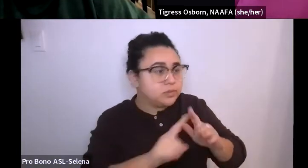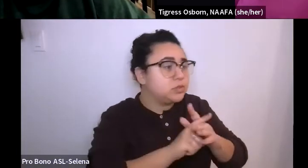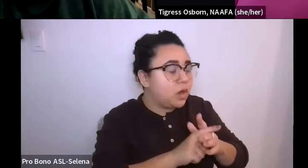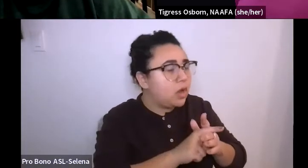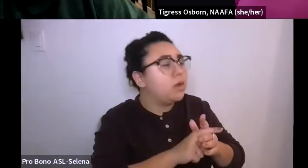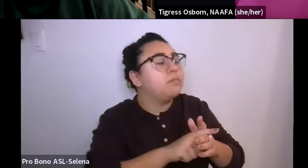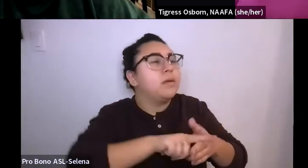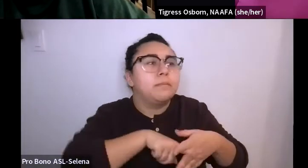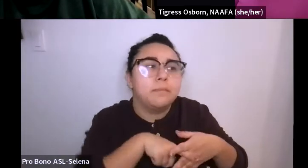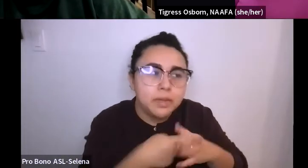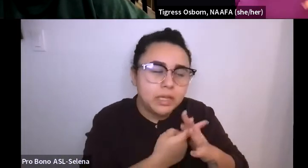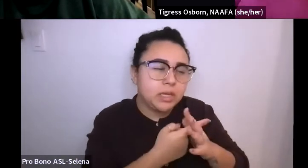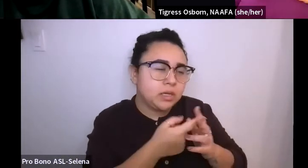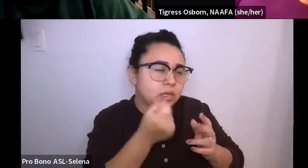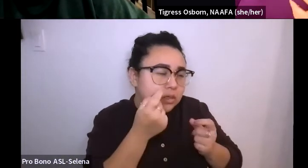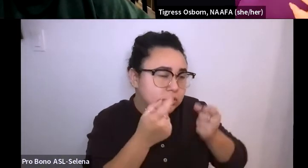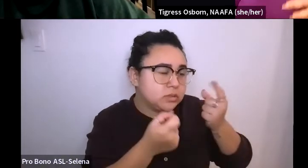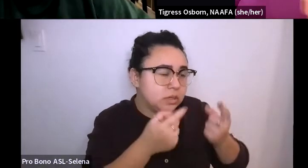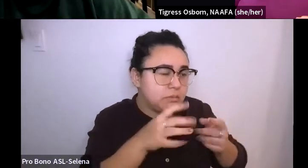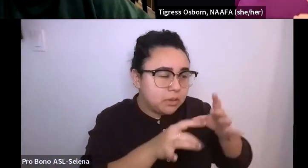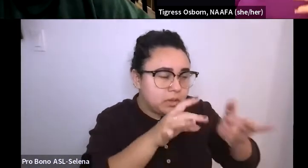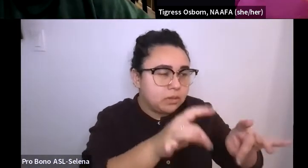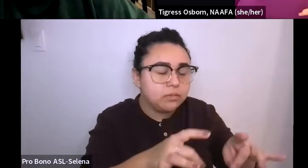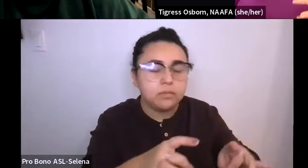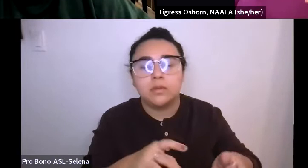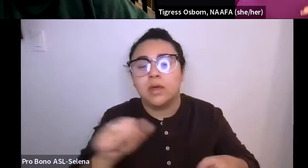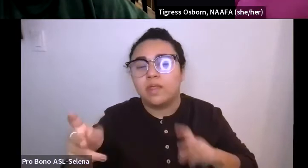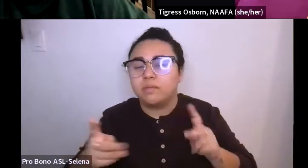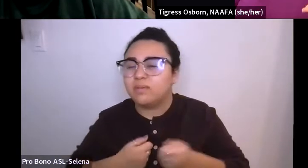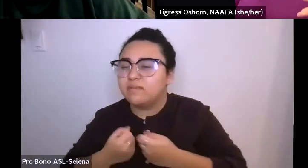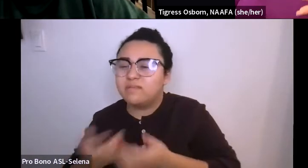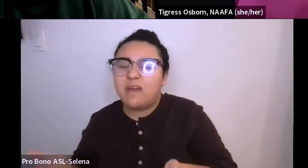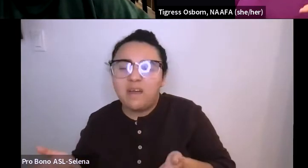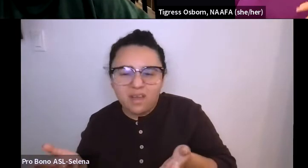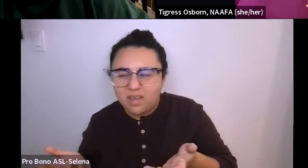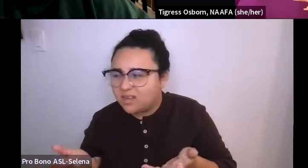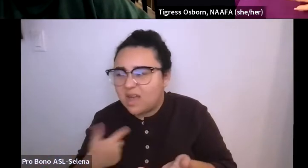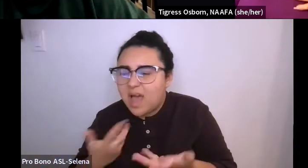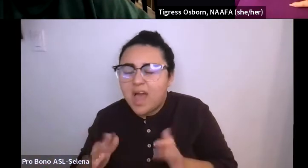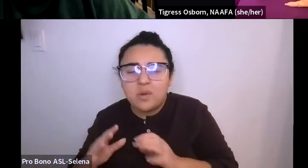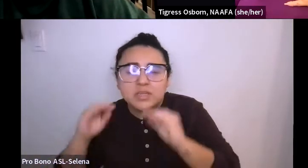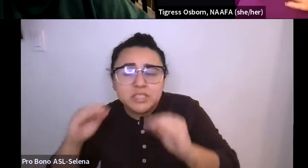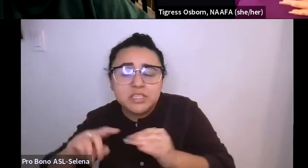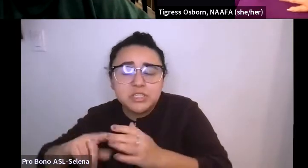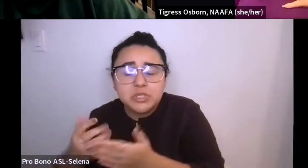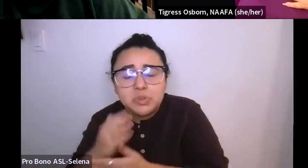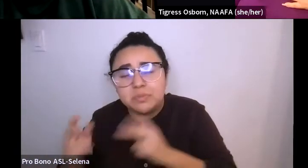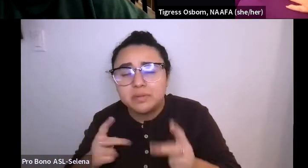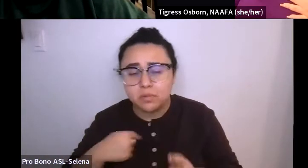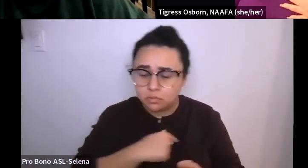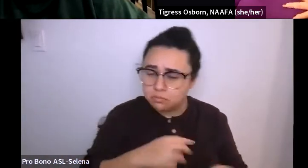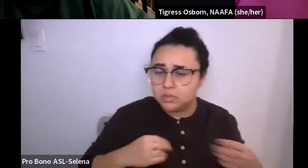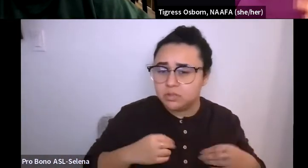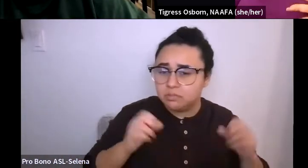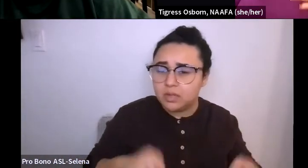so that other people who are tired of the beginners, like, we've accepted that as part of our role. Like, we know however we might individually feel